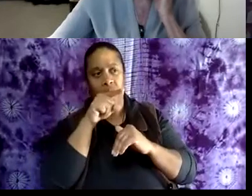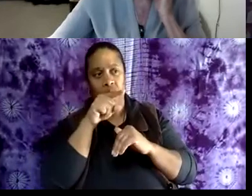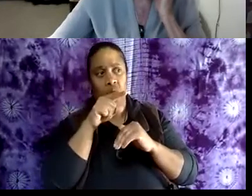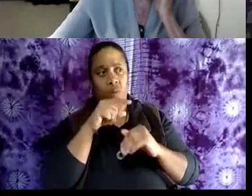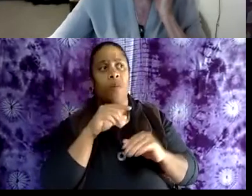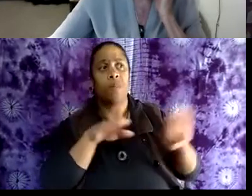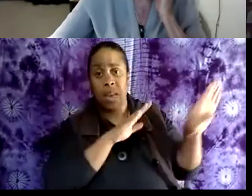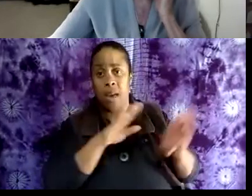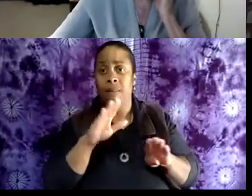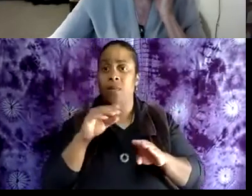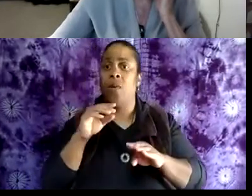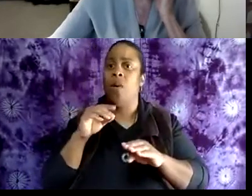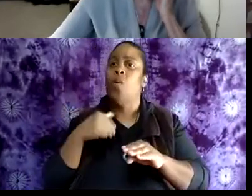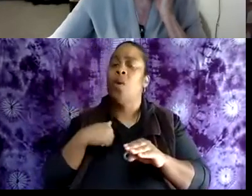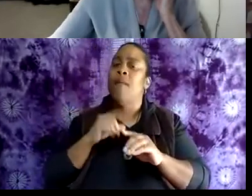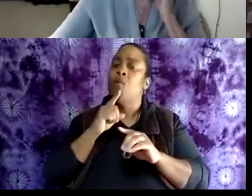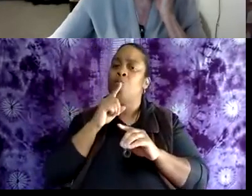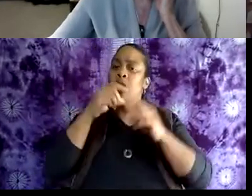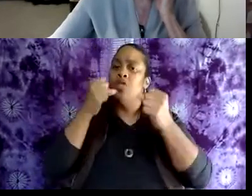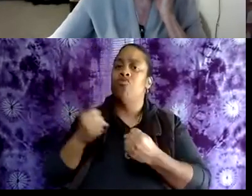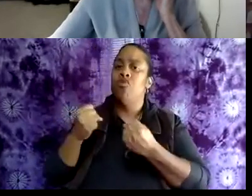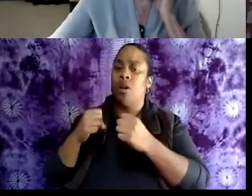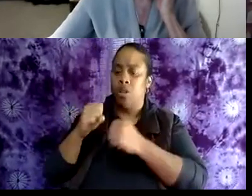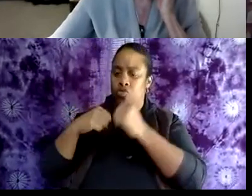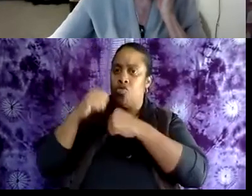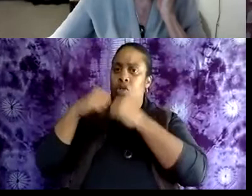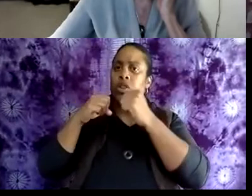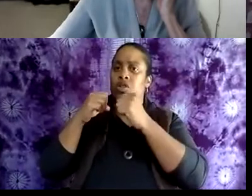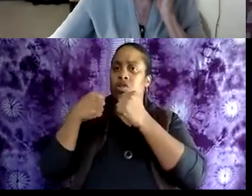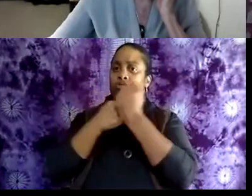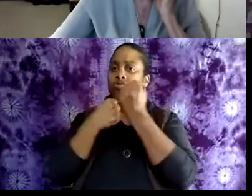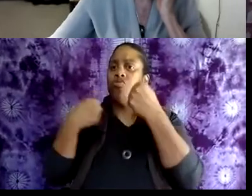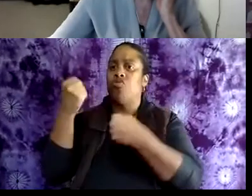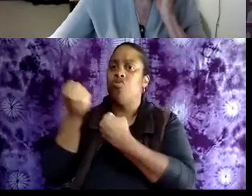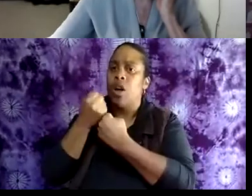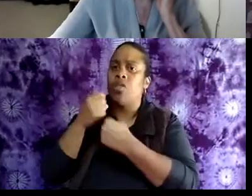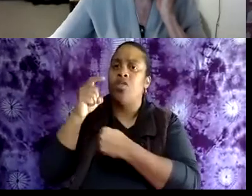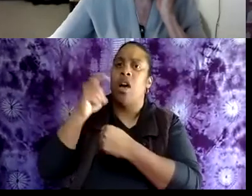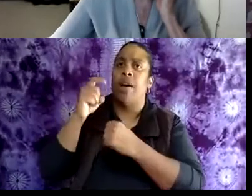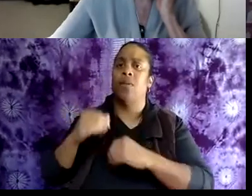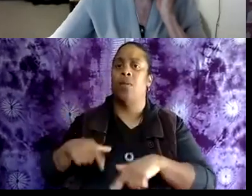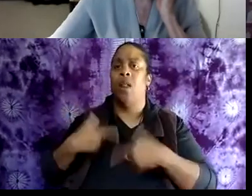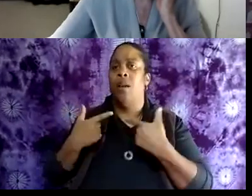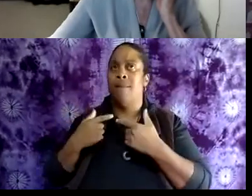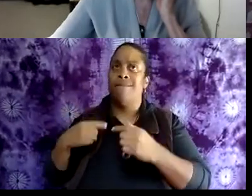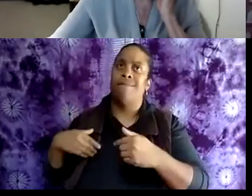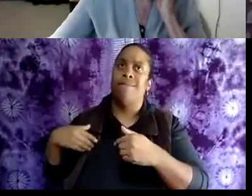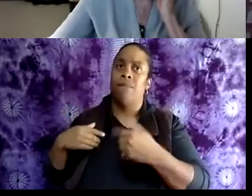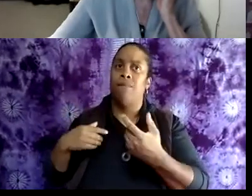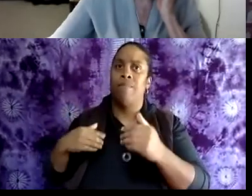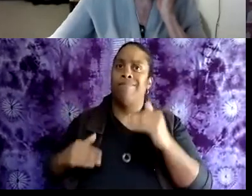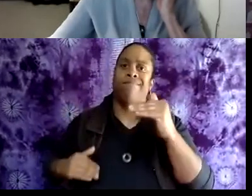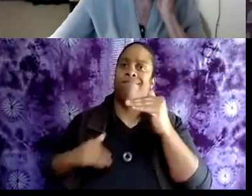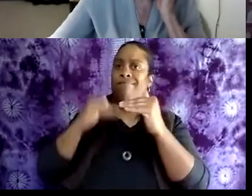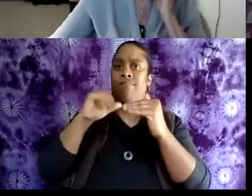this very strong structure, as if you need to live up to other people's expectation, or the